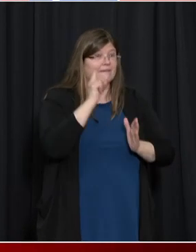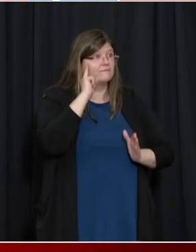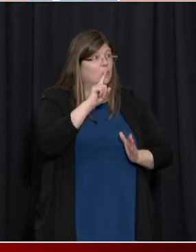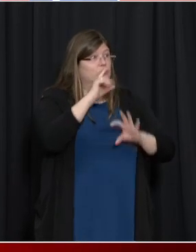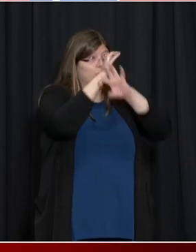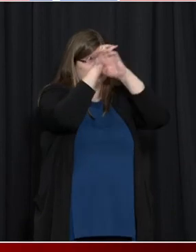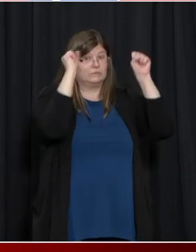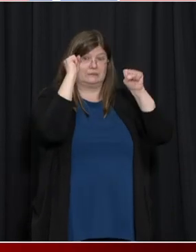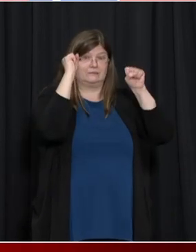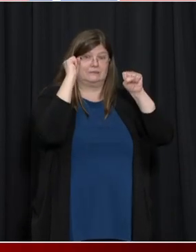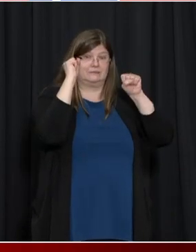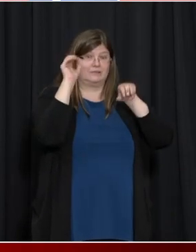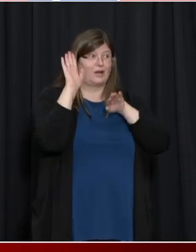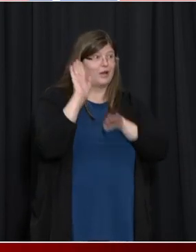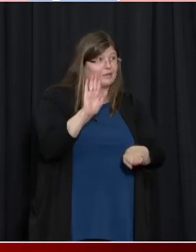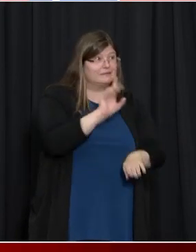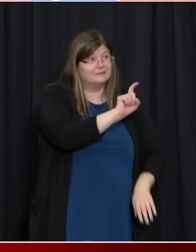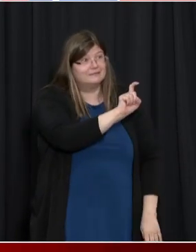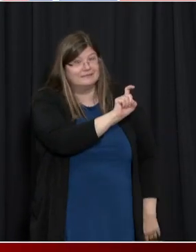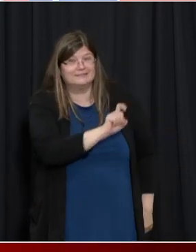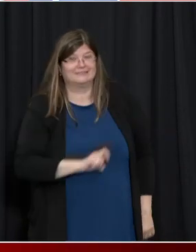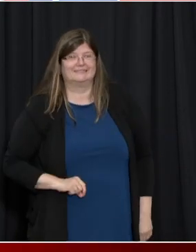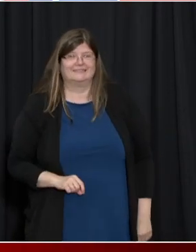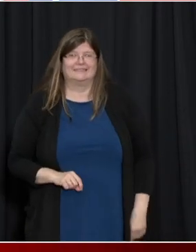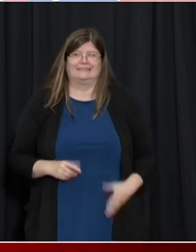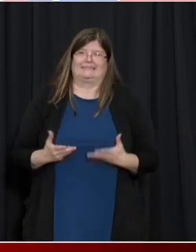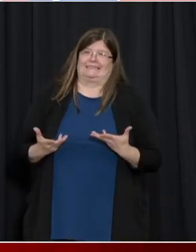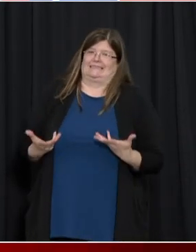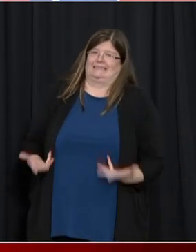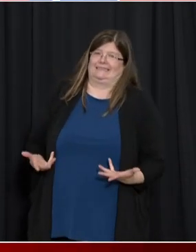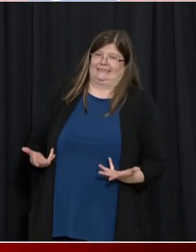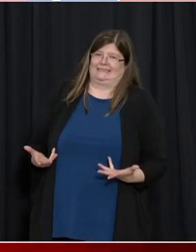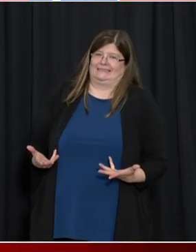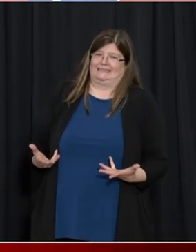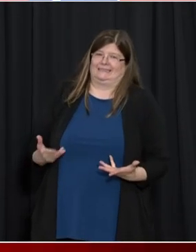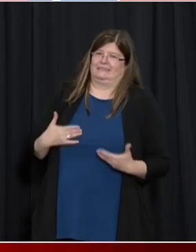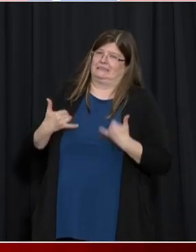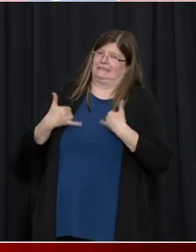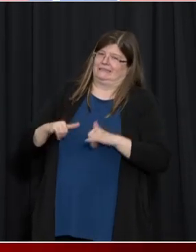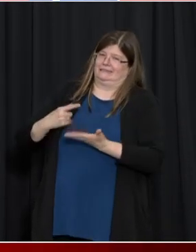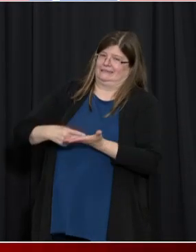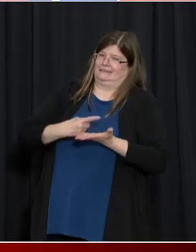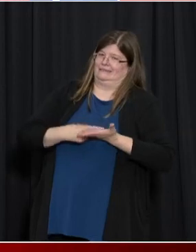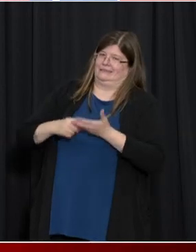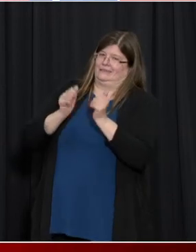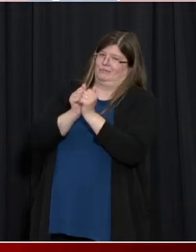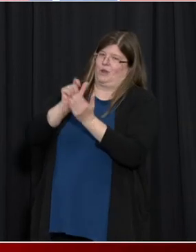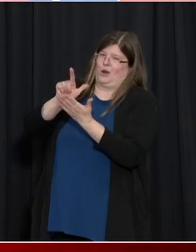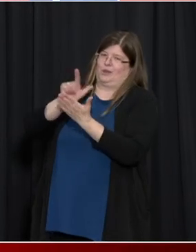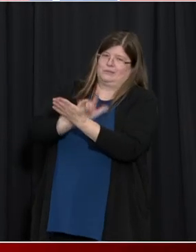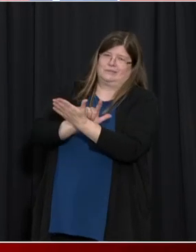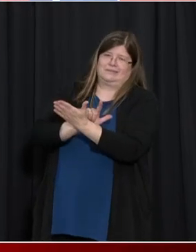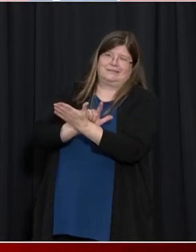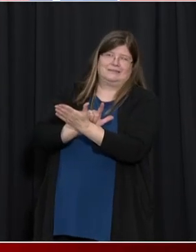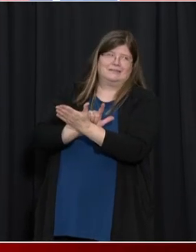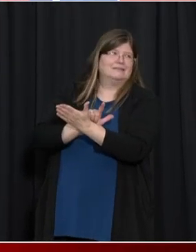would have to confer with all of our legal. I think you know that we